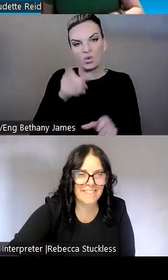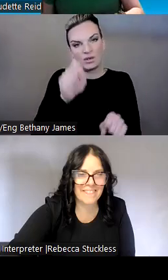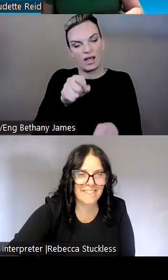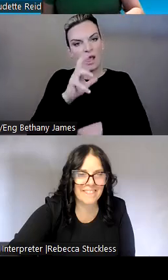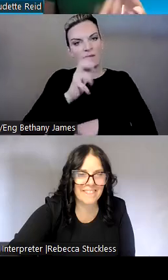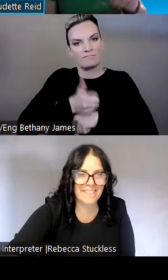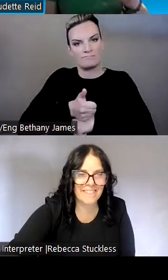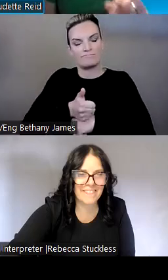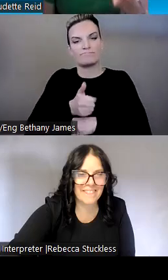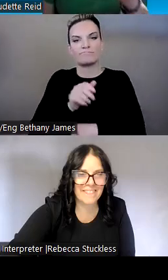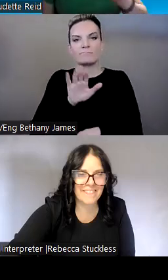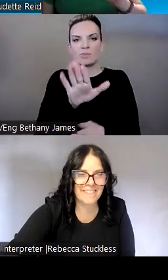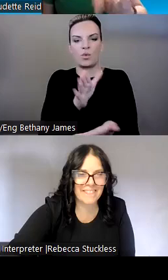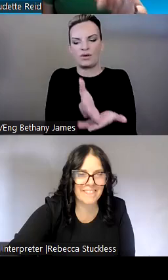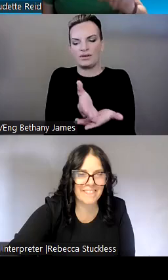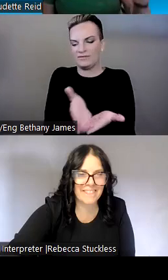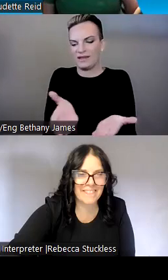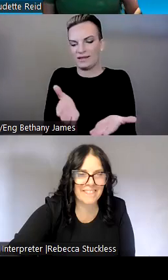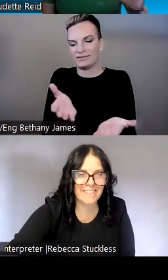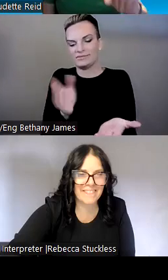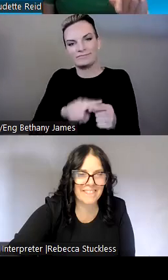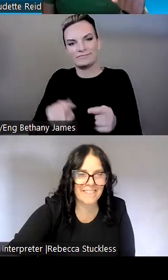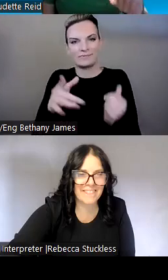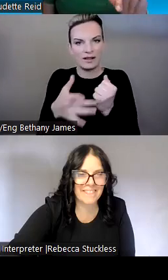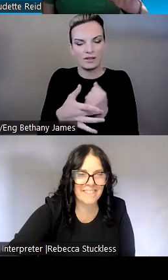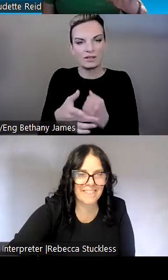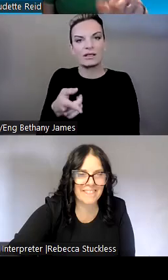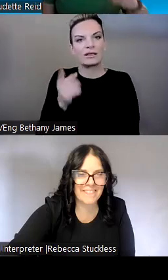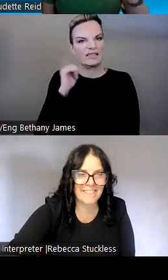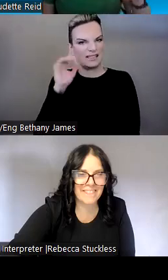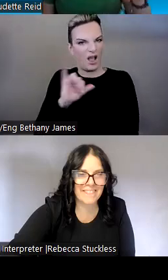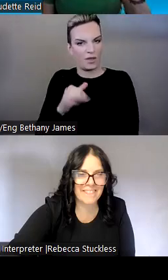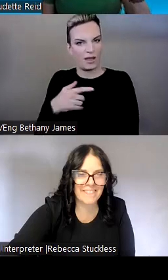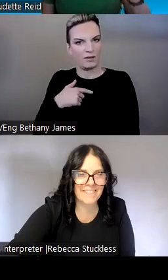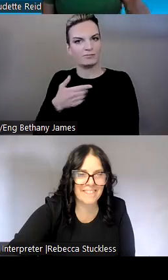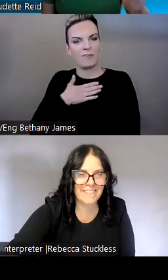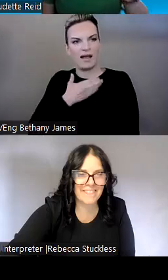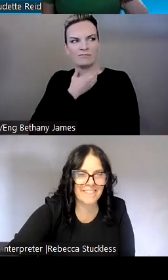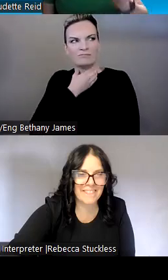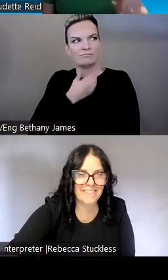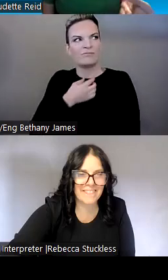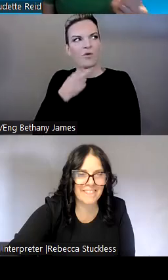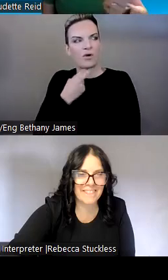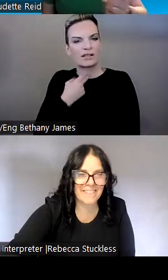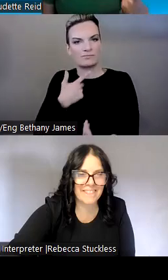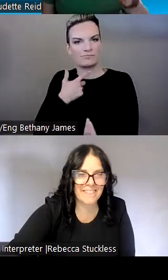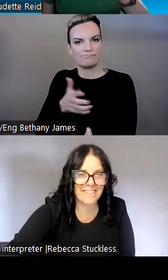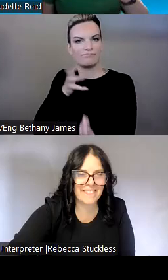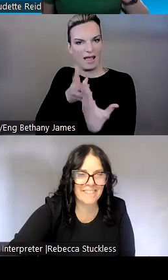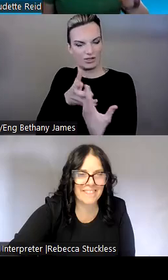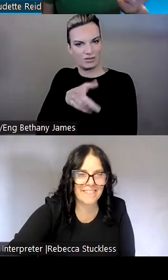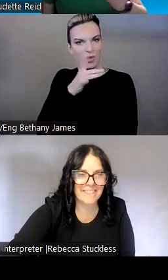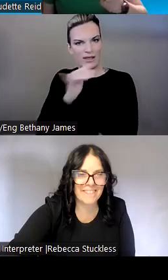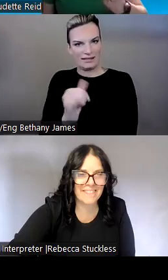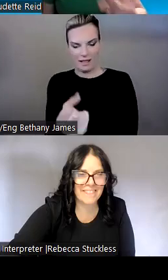on your device that sounds like you are using your own voice for your personal, and this is something that